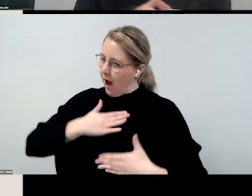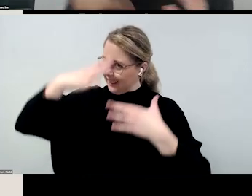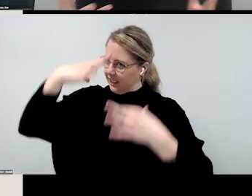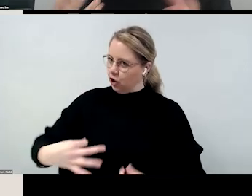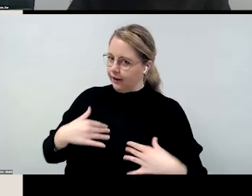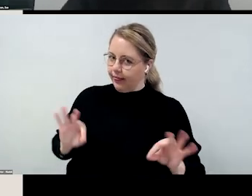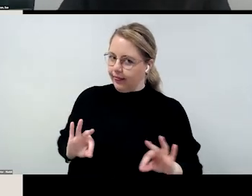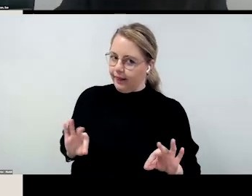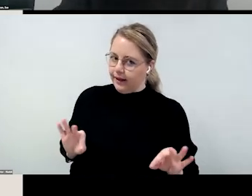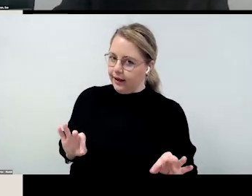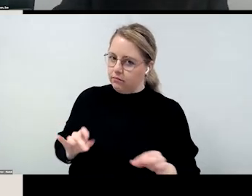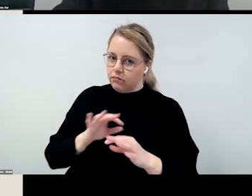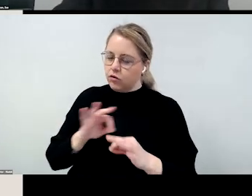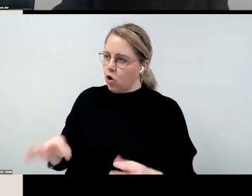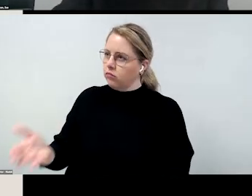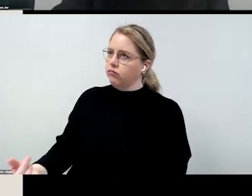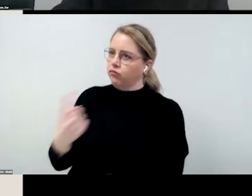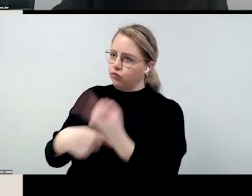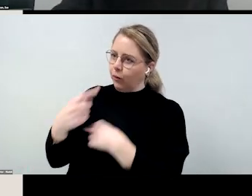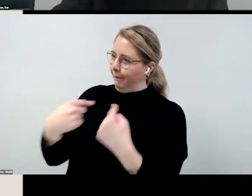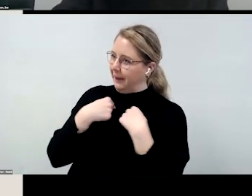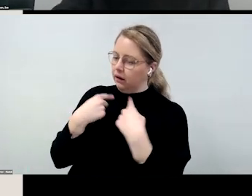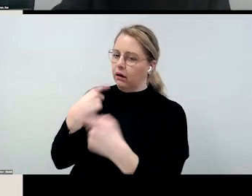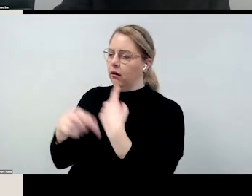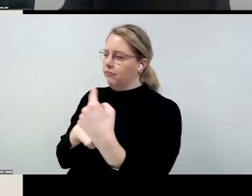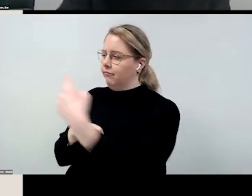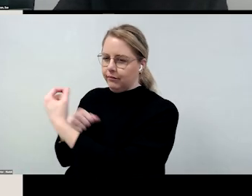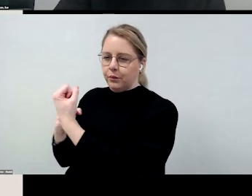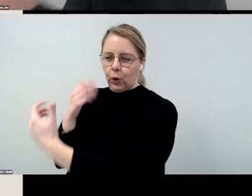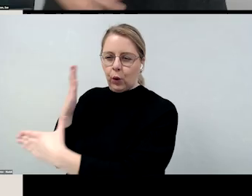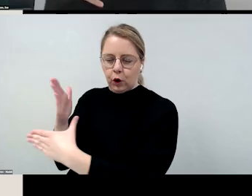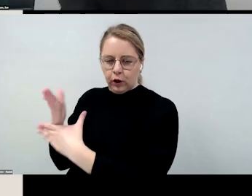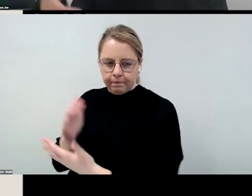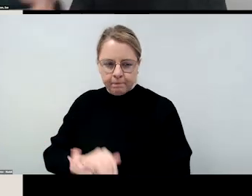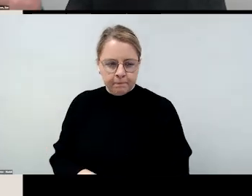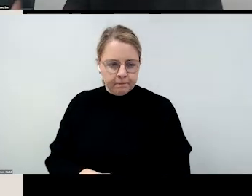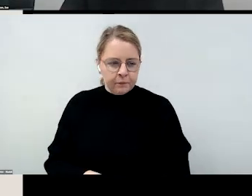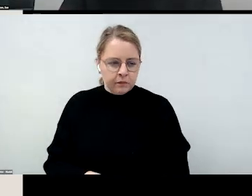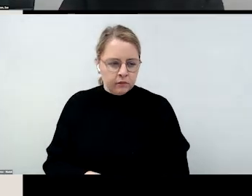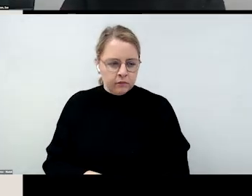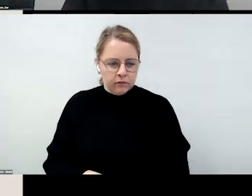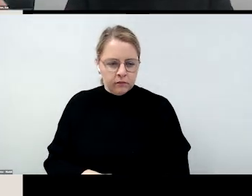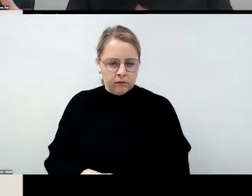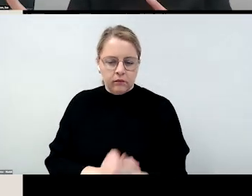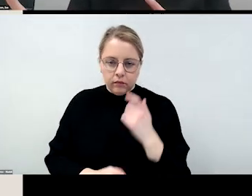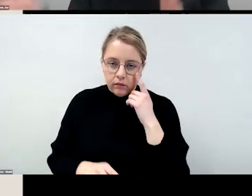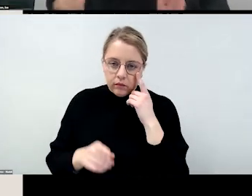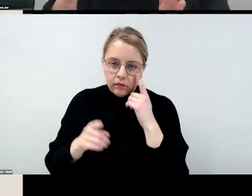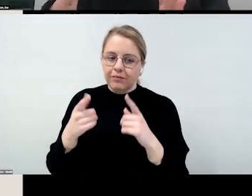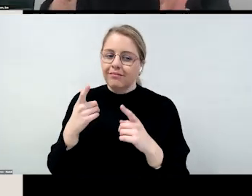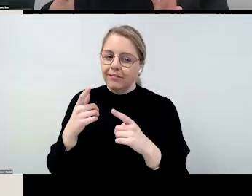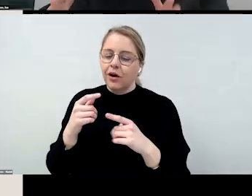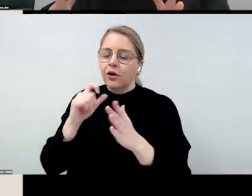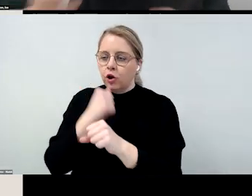make an informed consensual decision. The GP may have rushed the appointment because they had